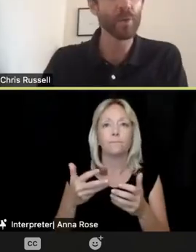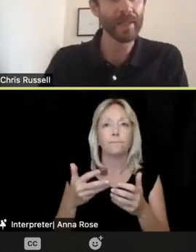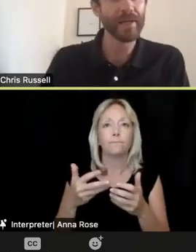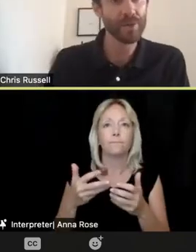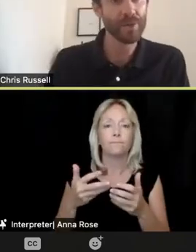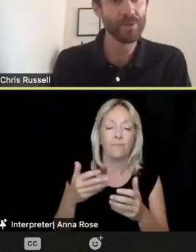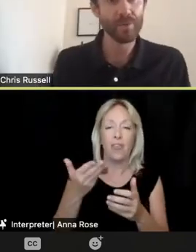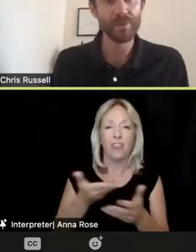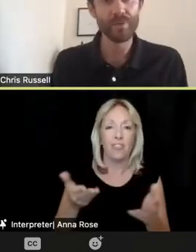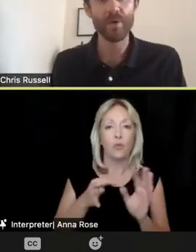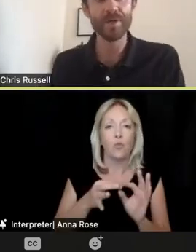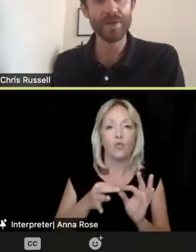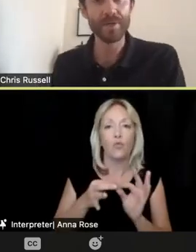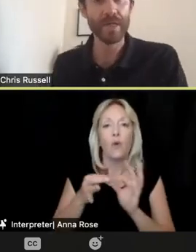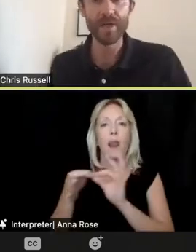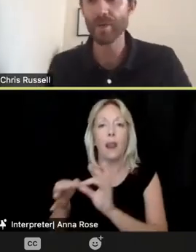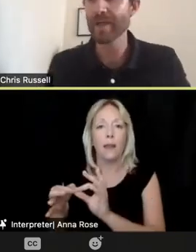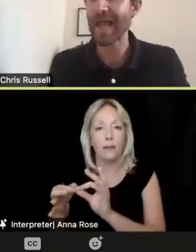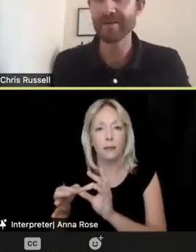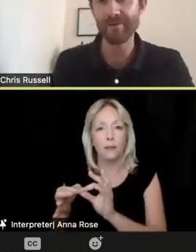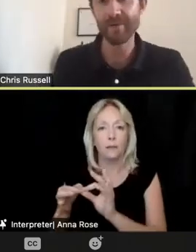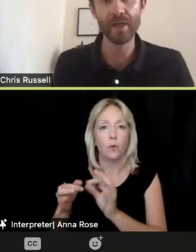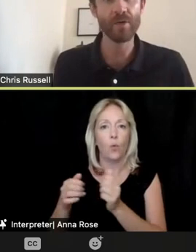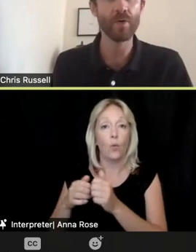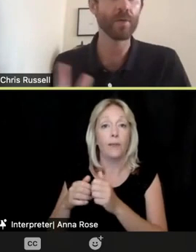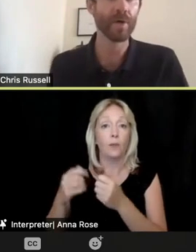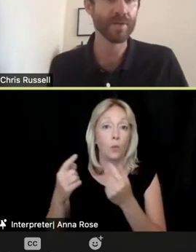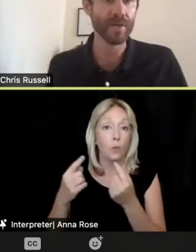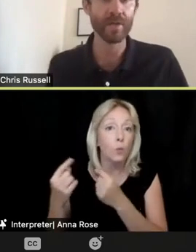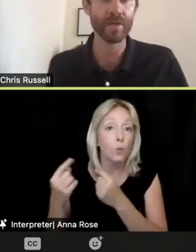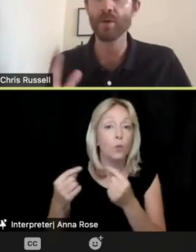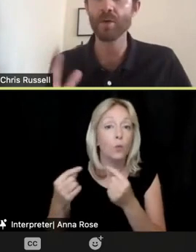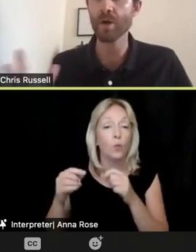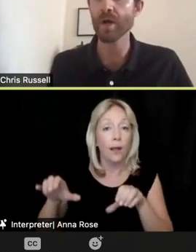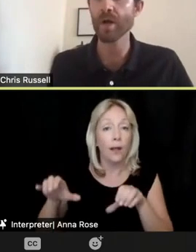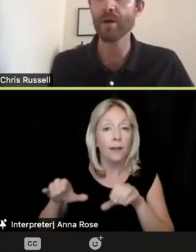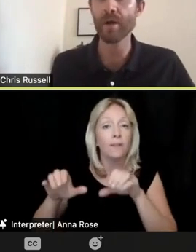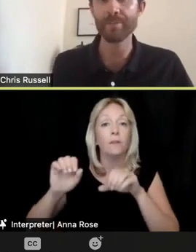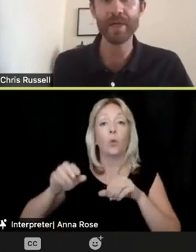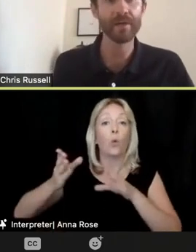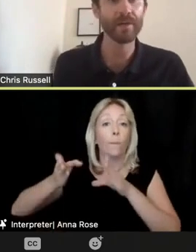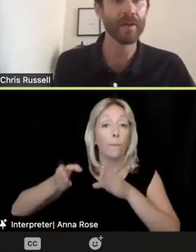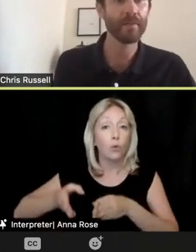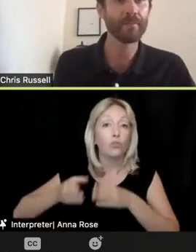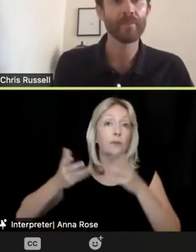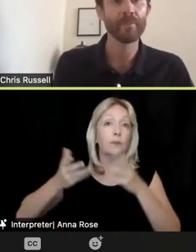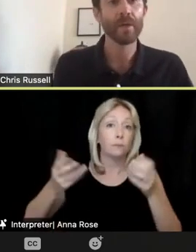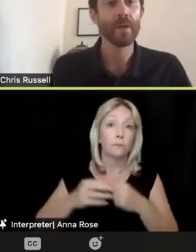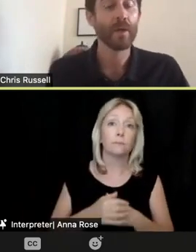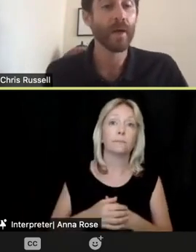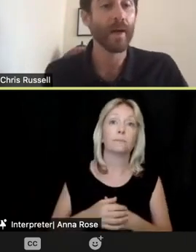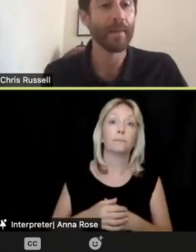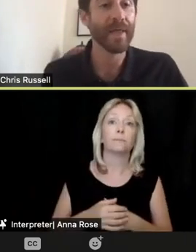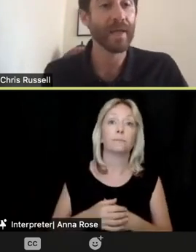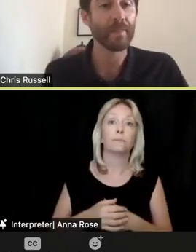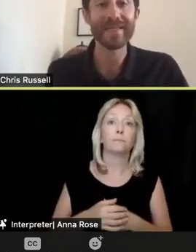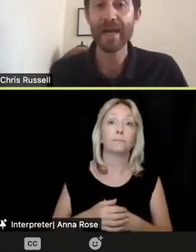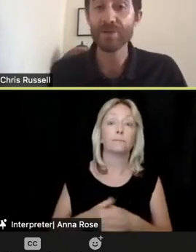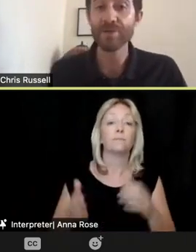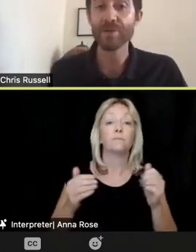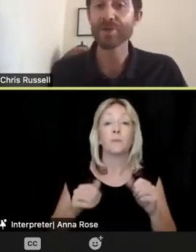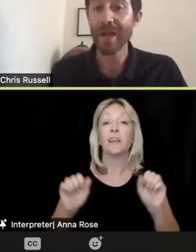connect to or relate to or associated with an activity or a person or an object, a thing.